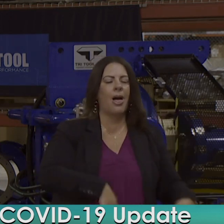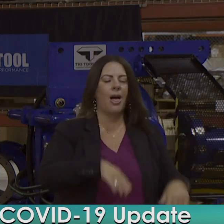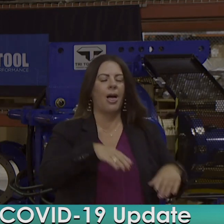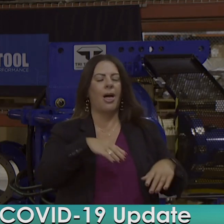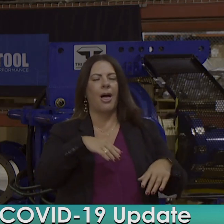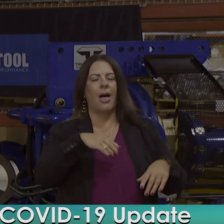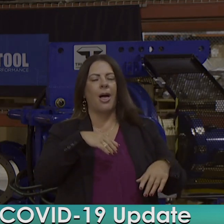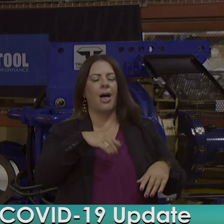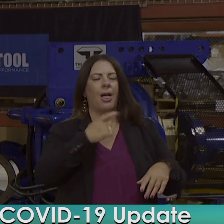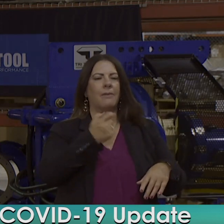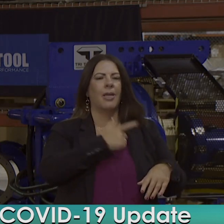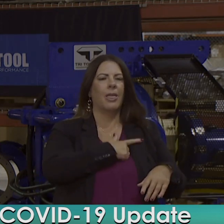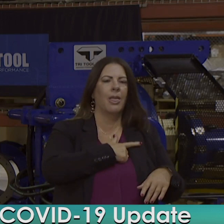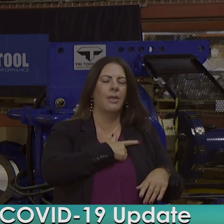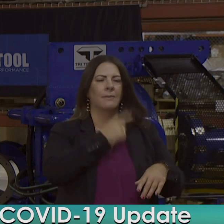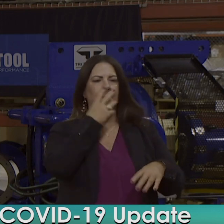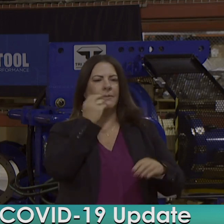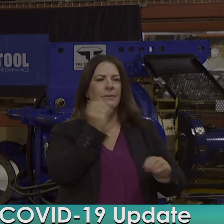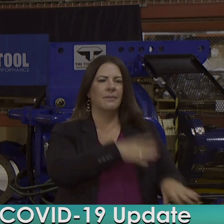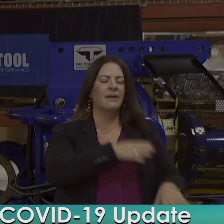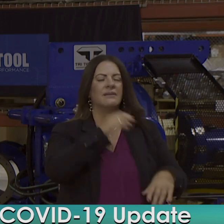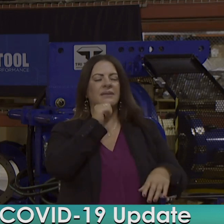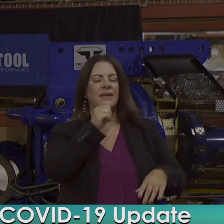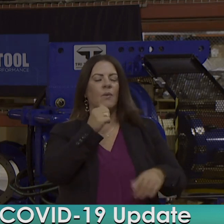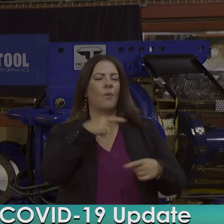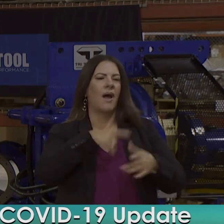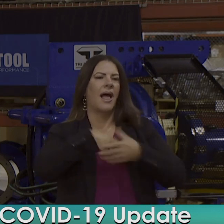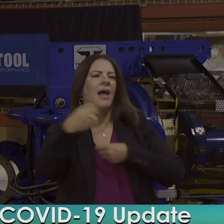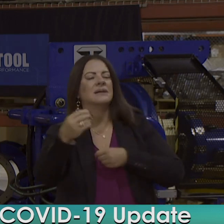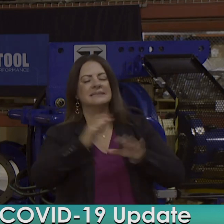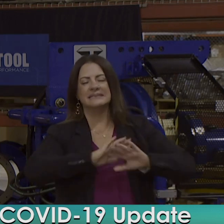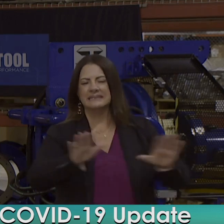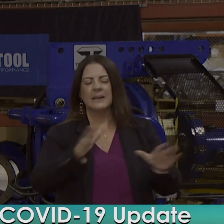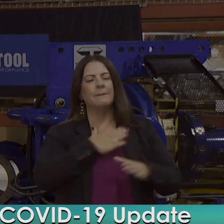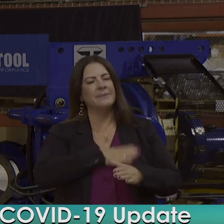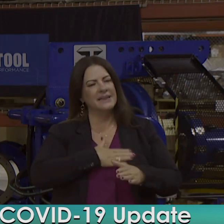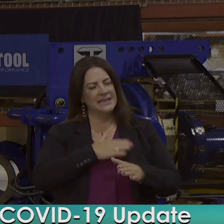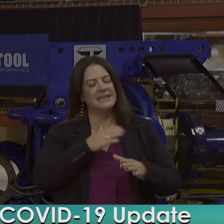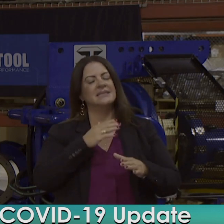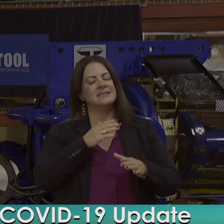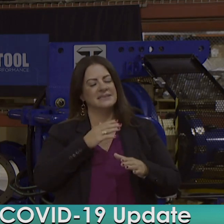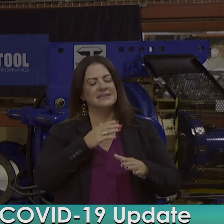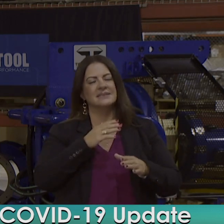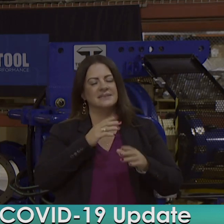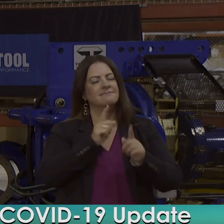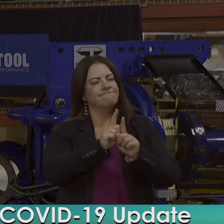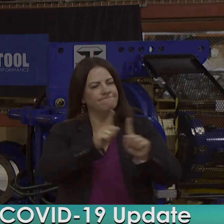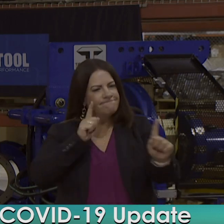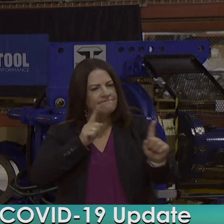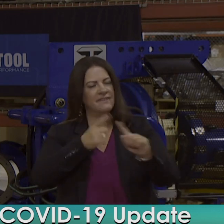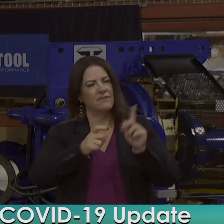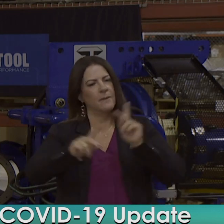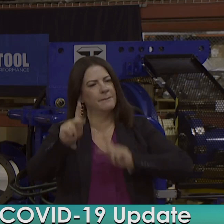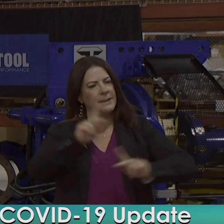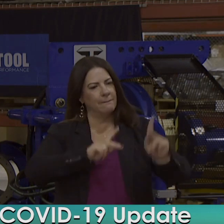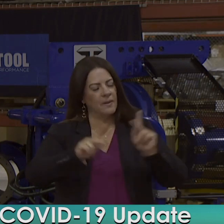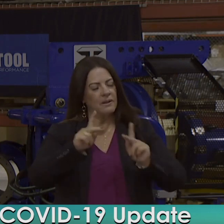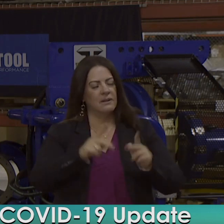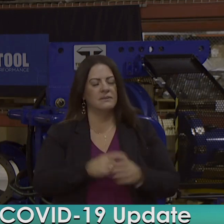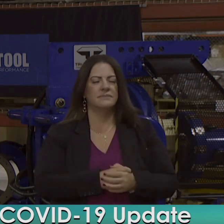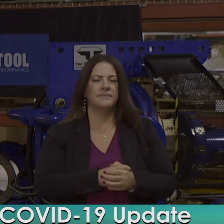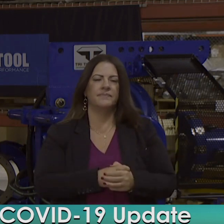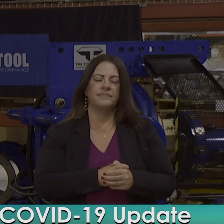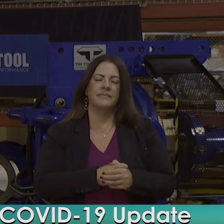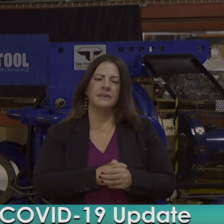not be one of those individuals. Continue to practice physical distancing, social distancing. If you are going